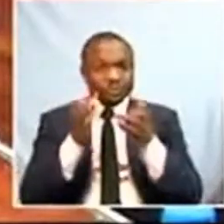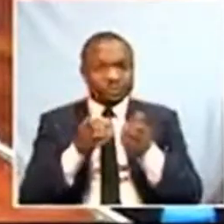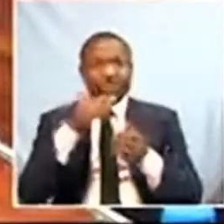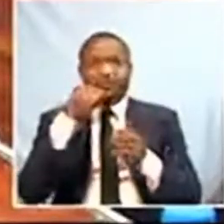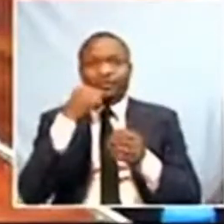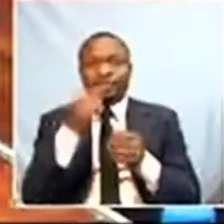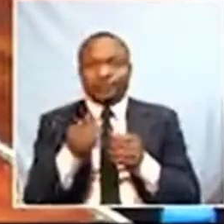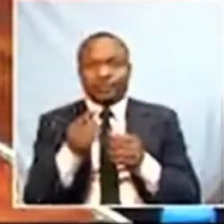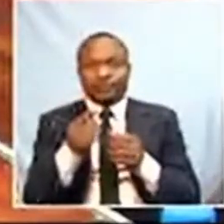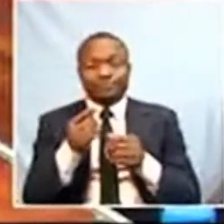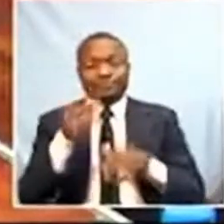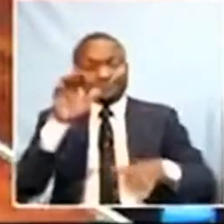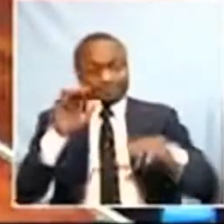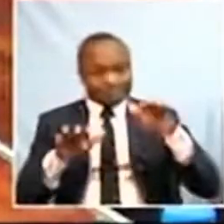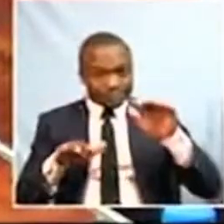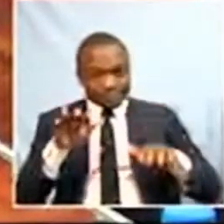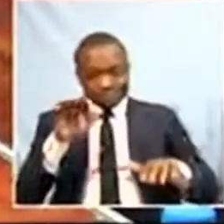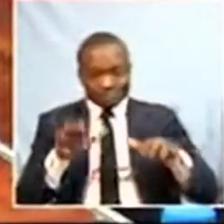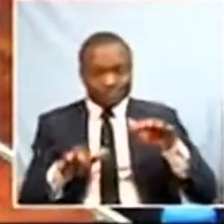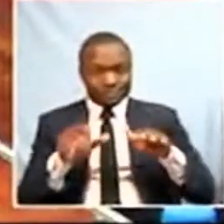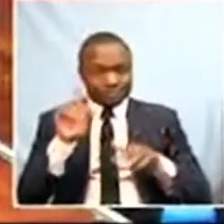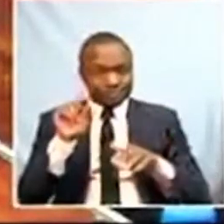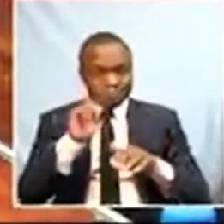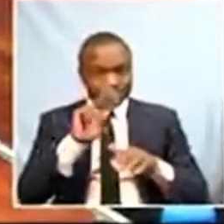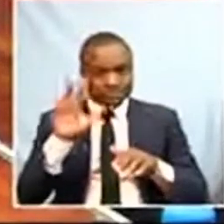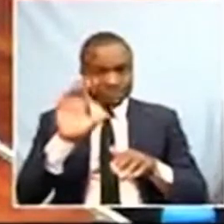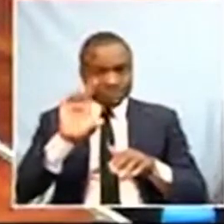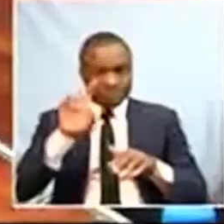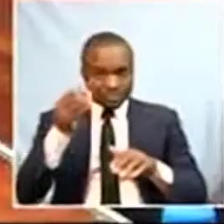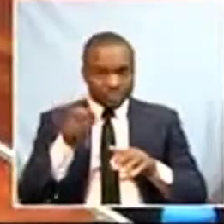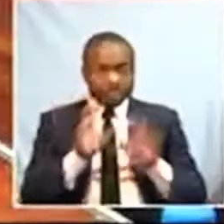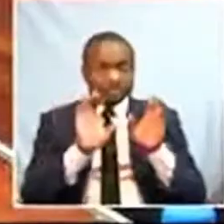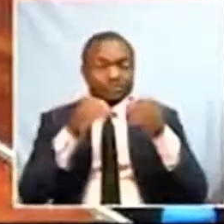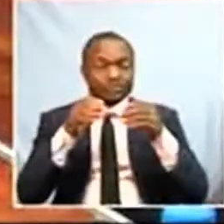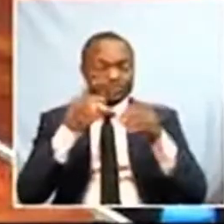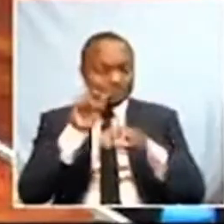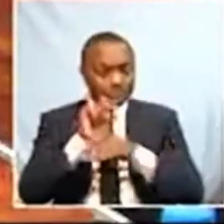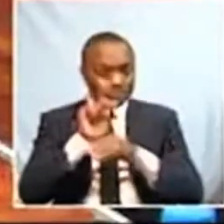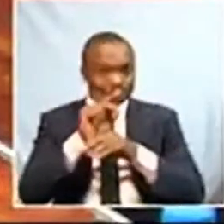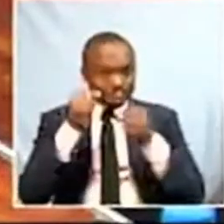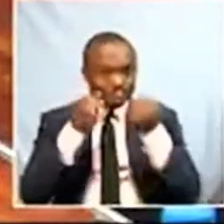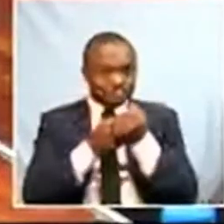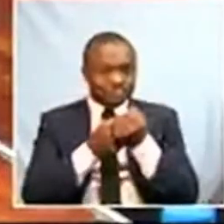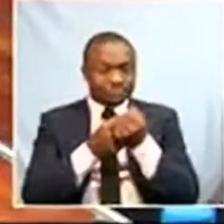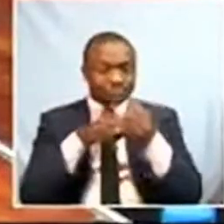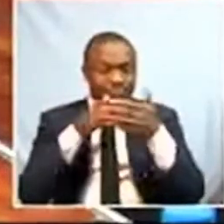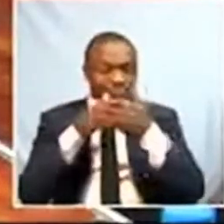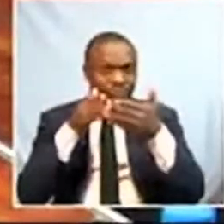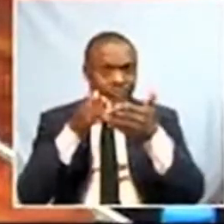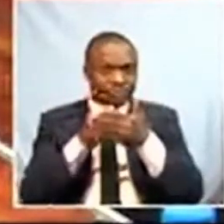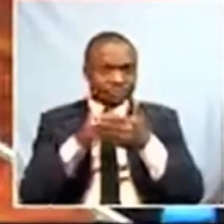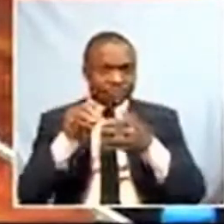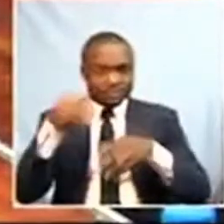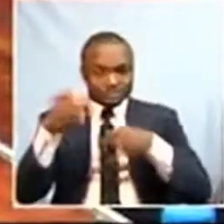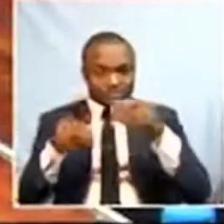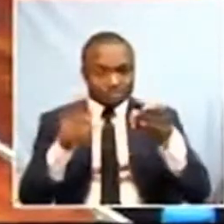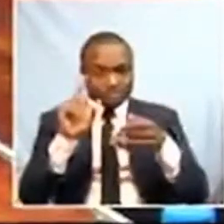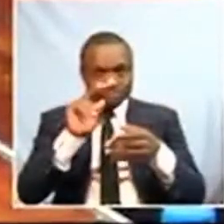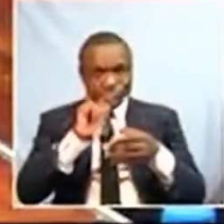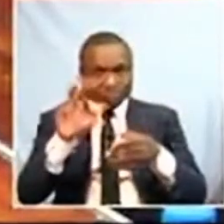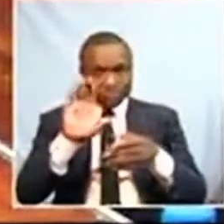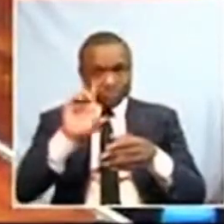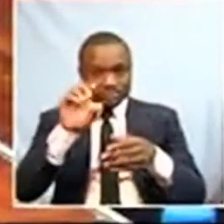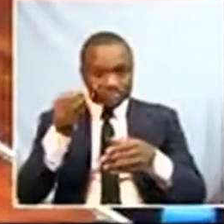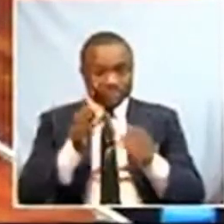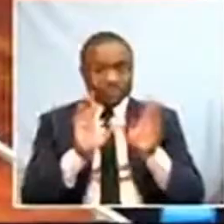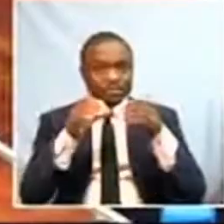state that the balance on the 2023 CDF community projects funding against expenditure relates to the 2023